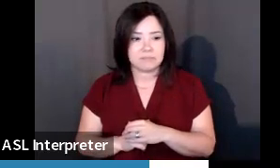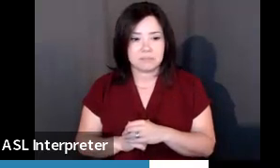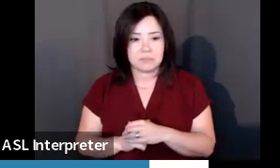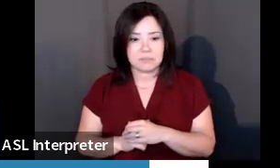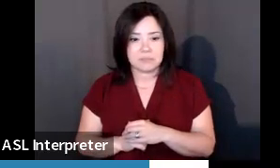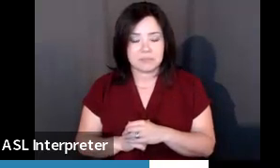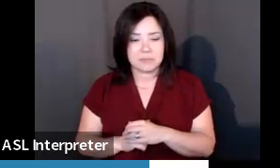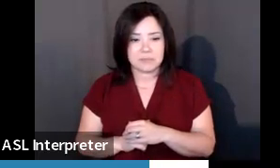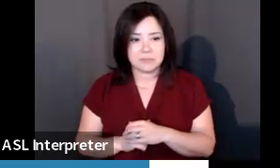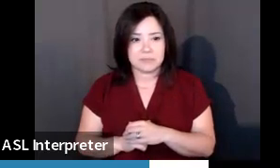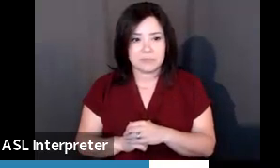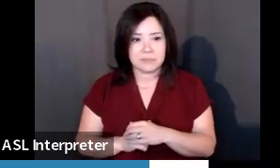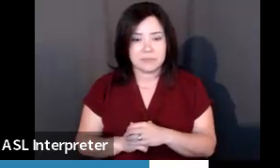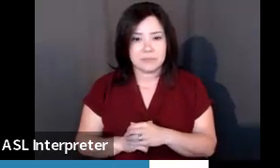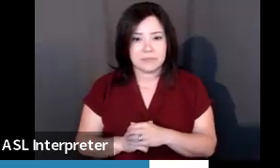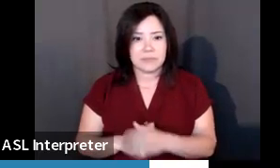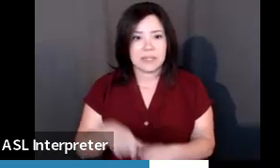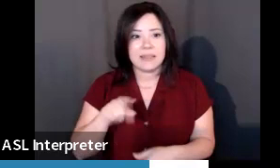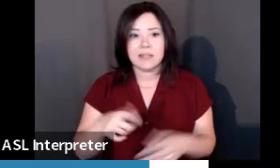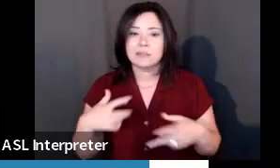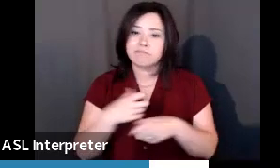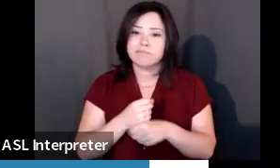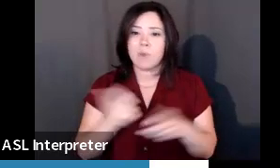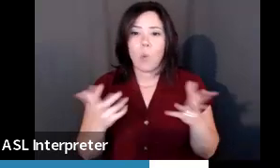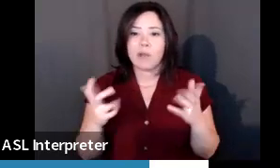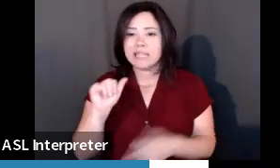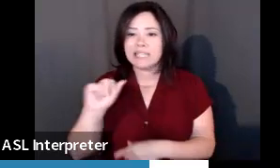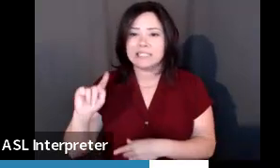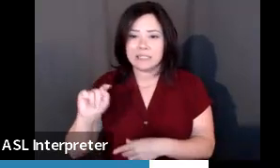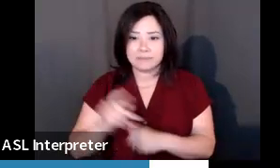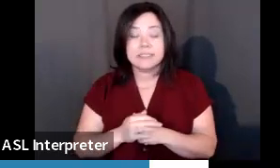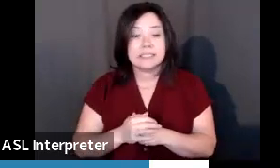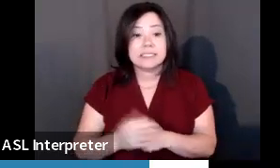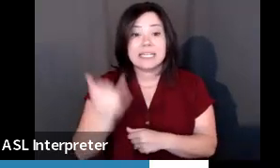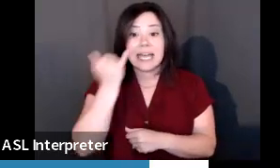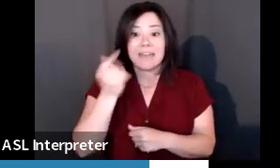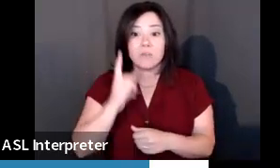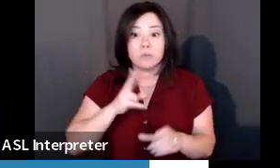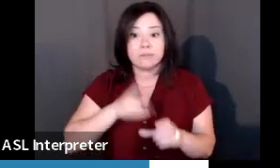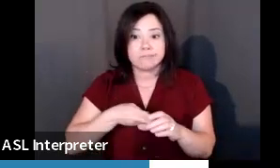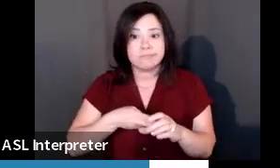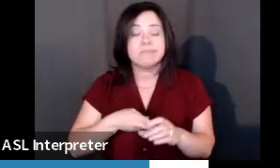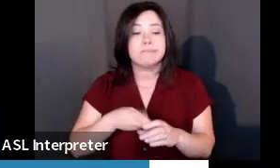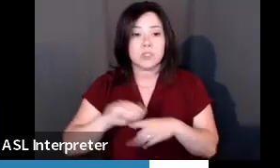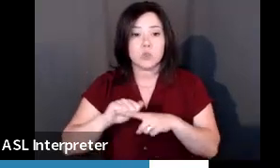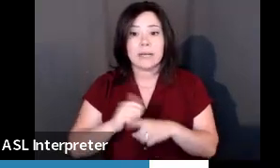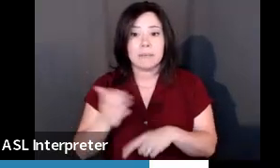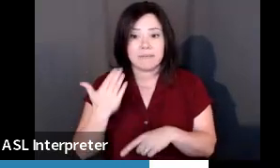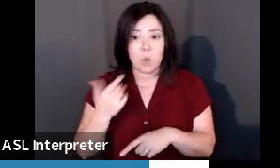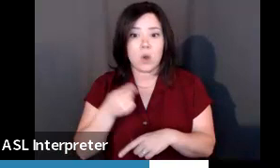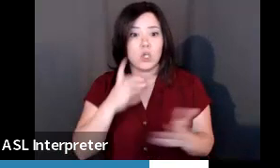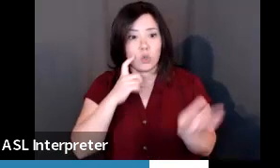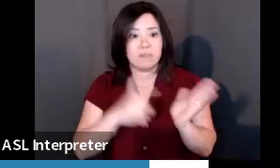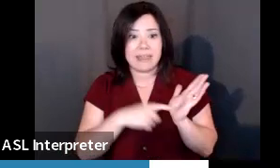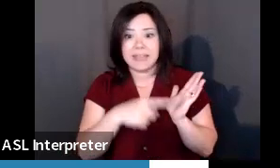All right. This is our what is assistive technology. And if you've attended trainings from us before, you've probably seen